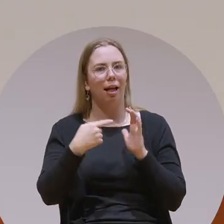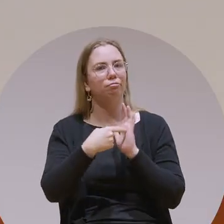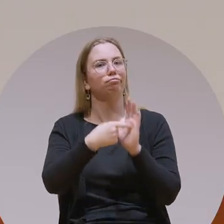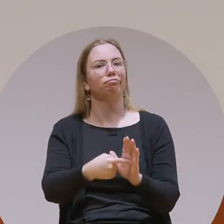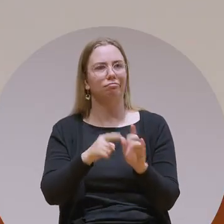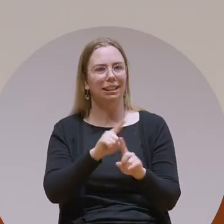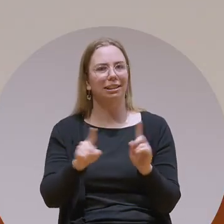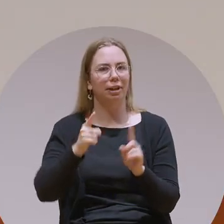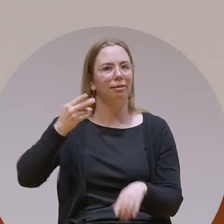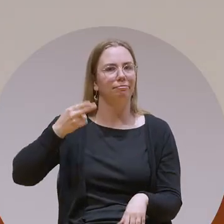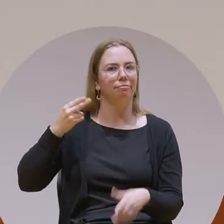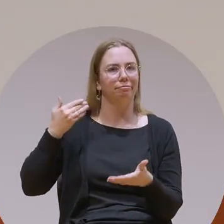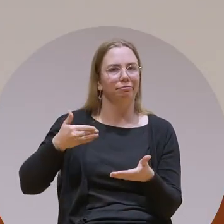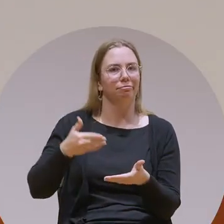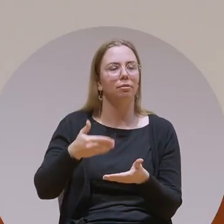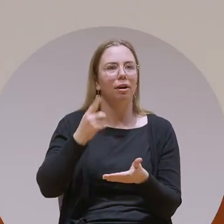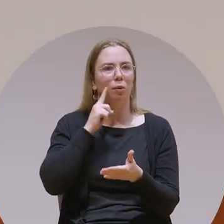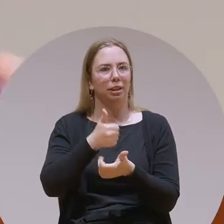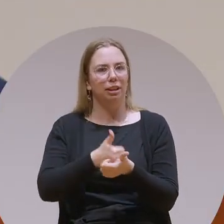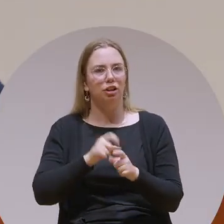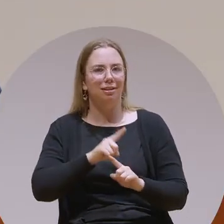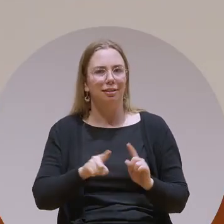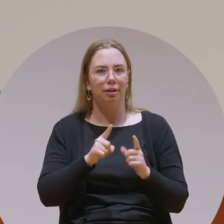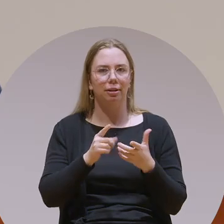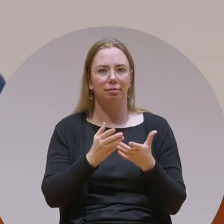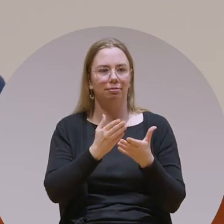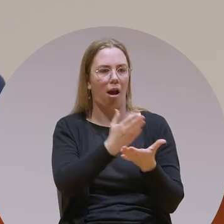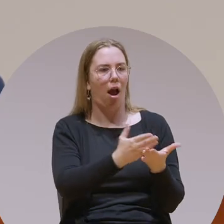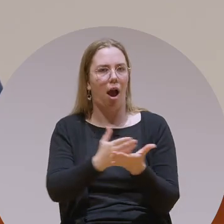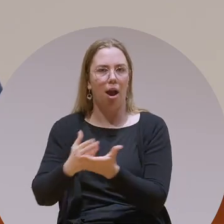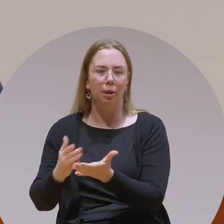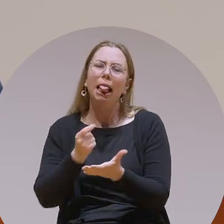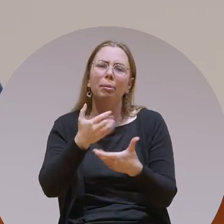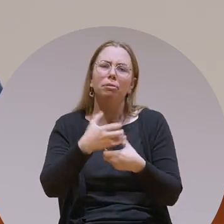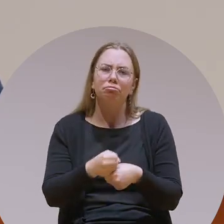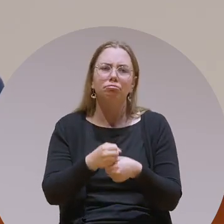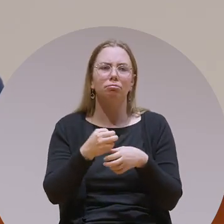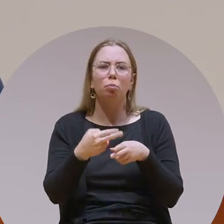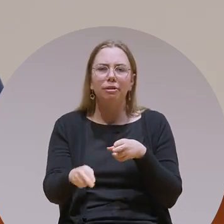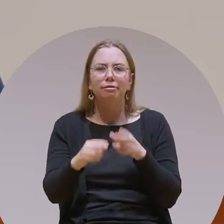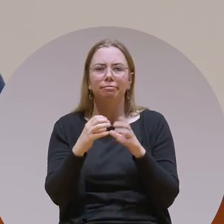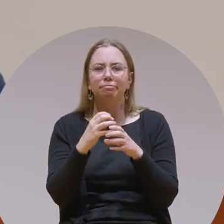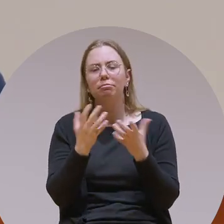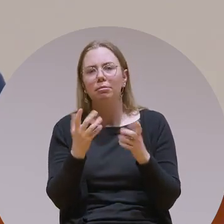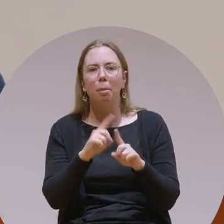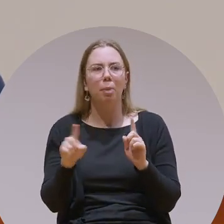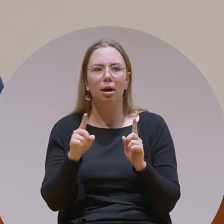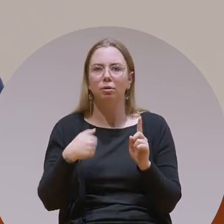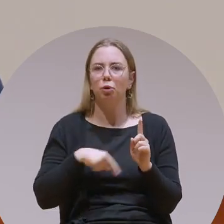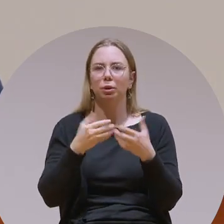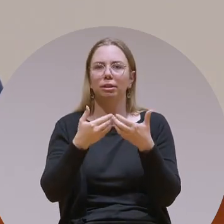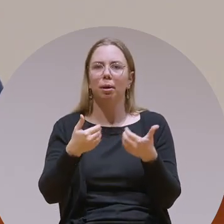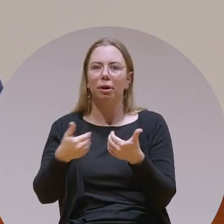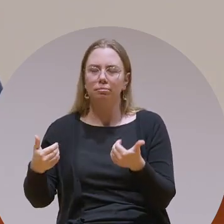So it's somewhat telegraphic, it's quite short, but it is divided out. And I should say one of the things we're doing